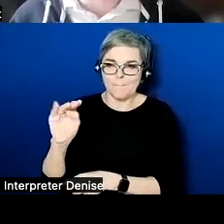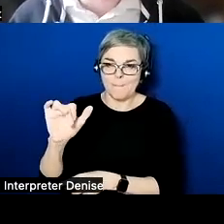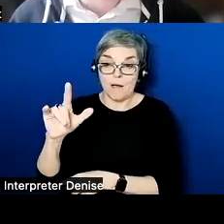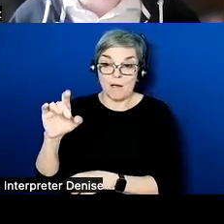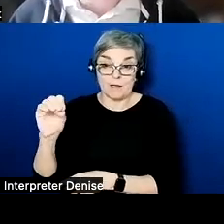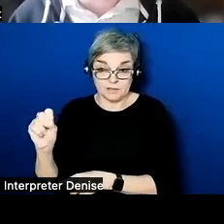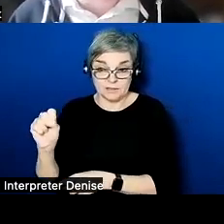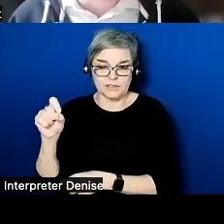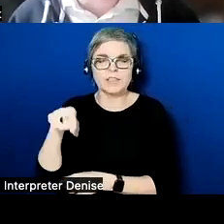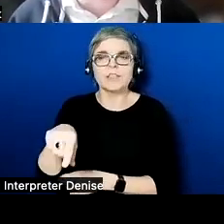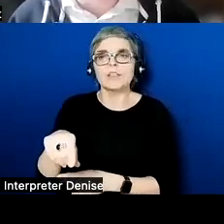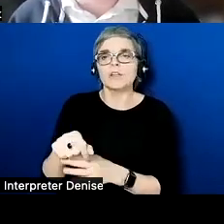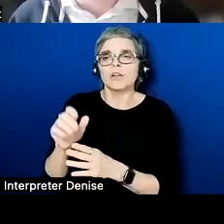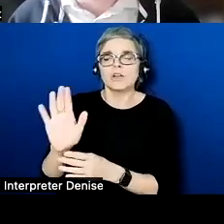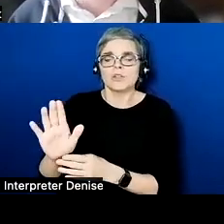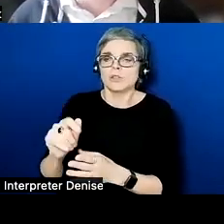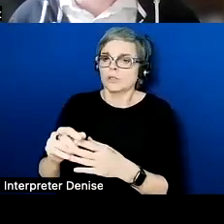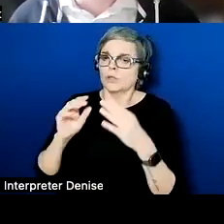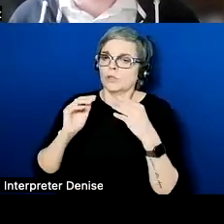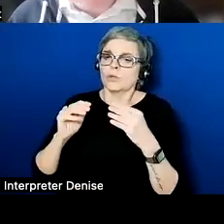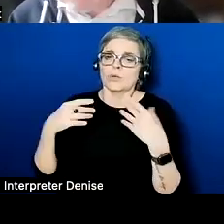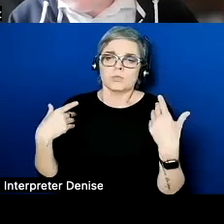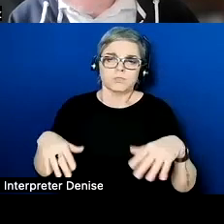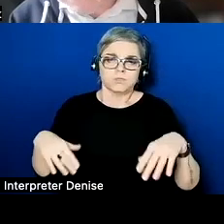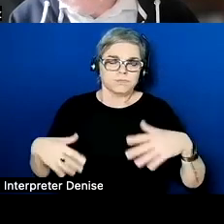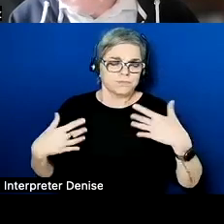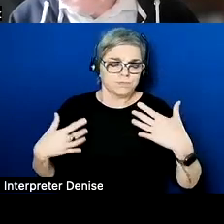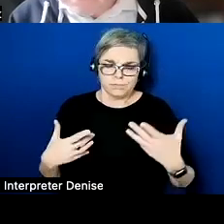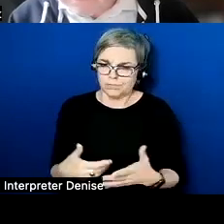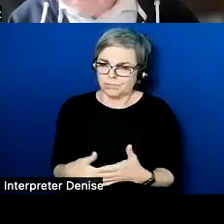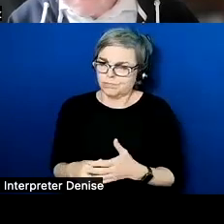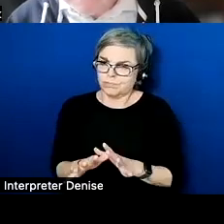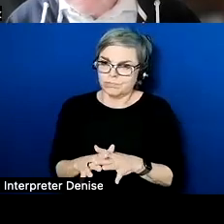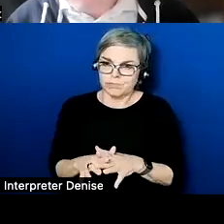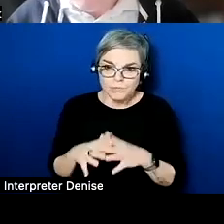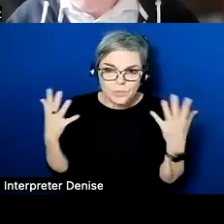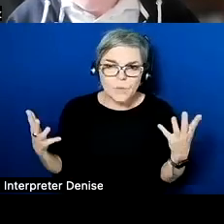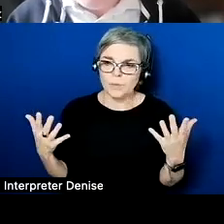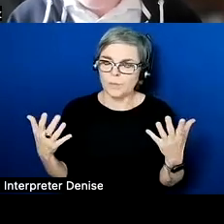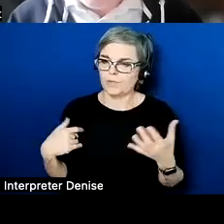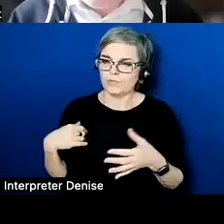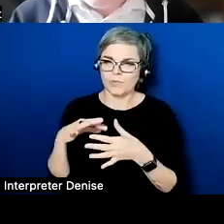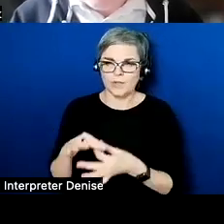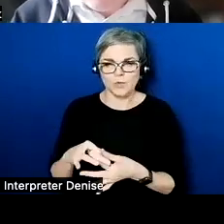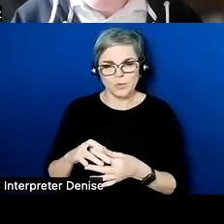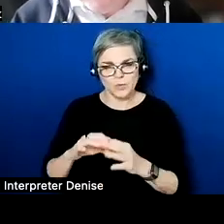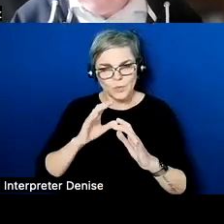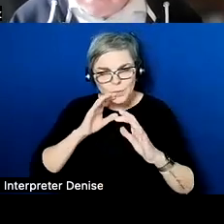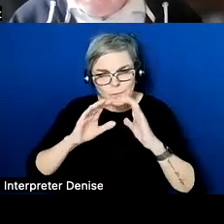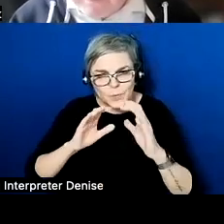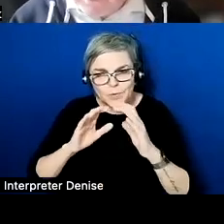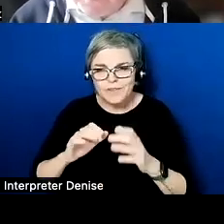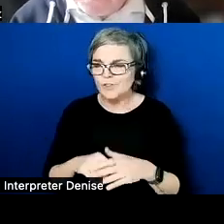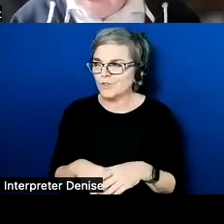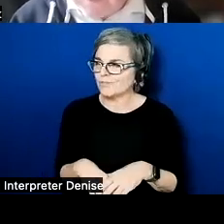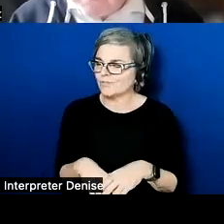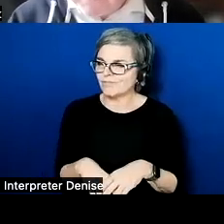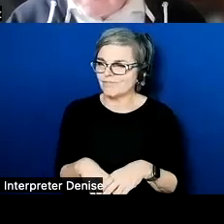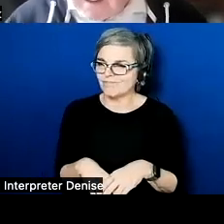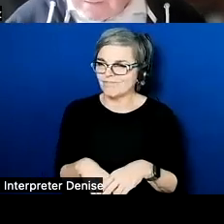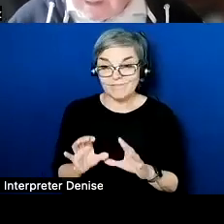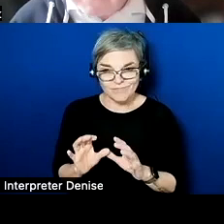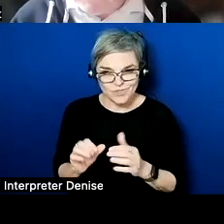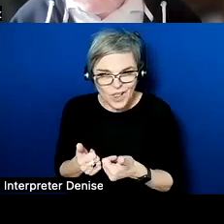about communication and challenged thinking. But in engaging with people,